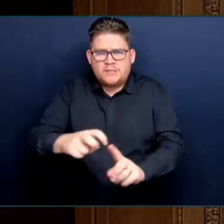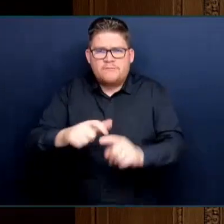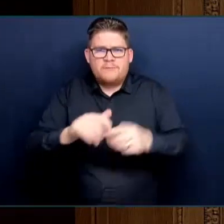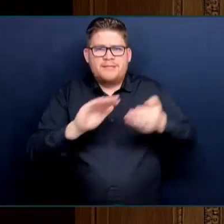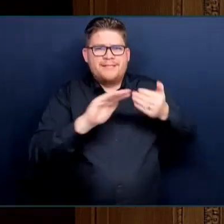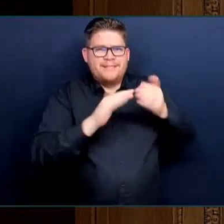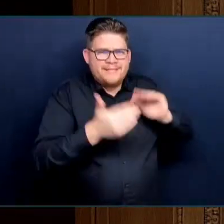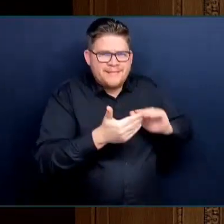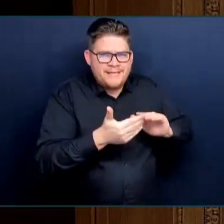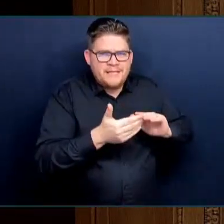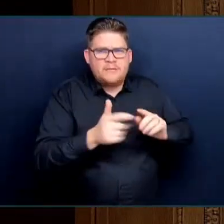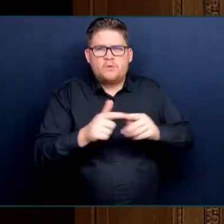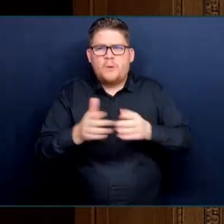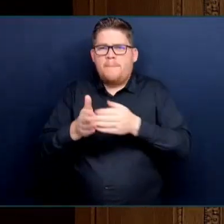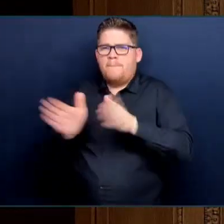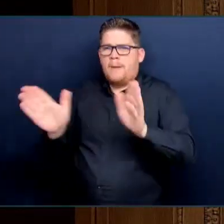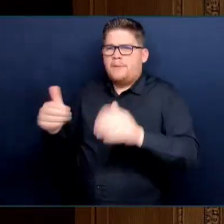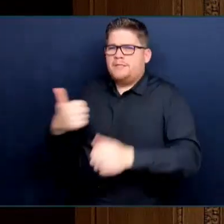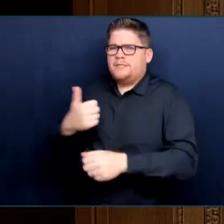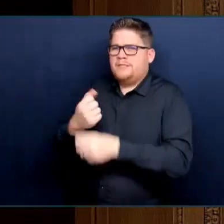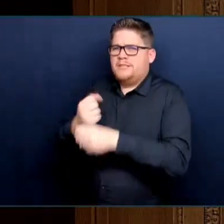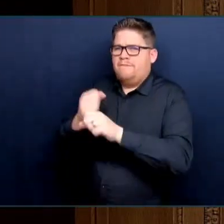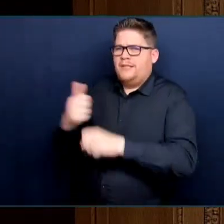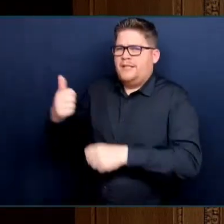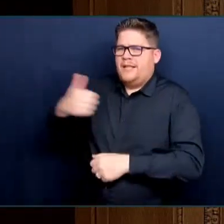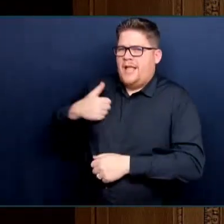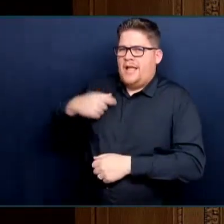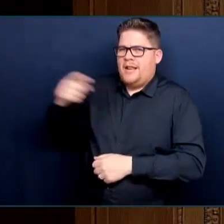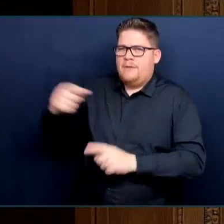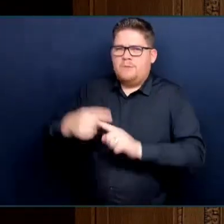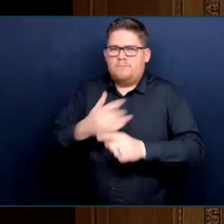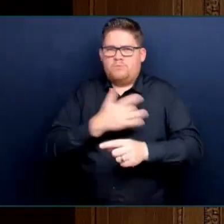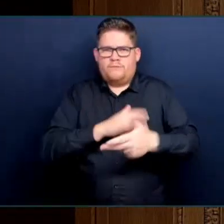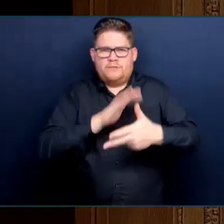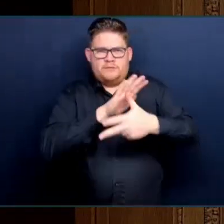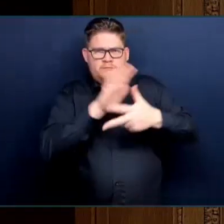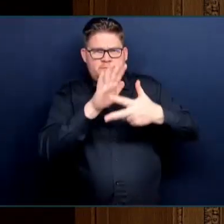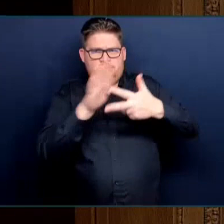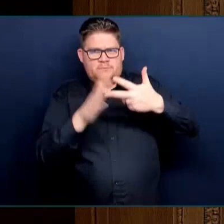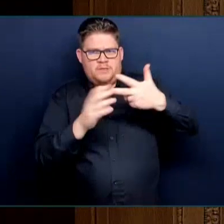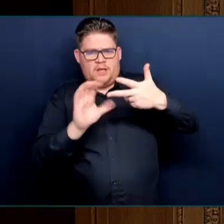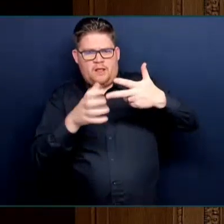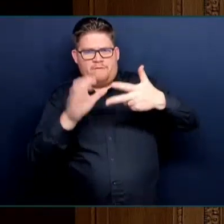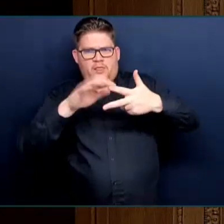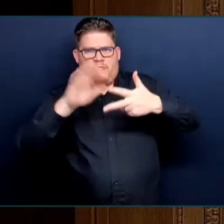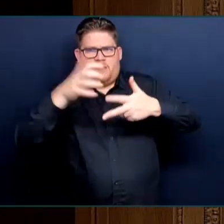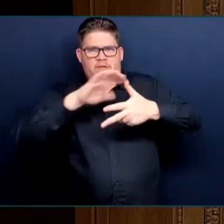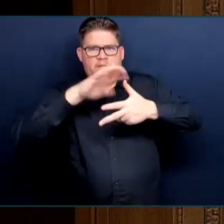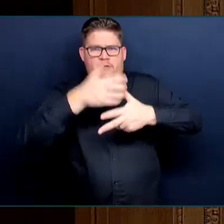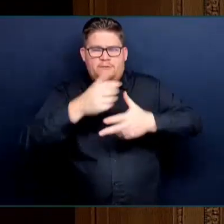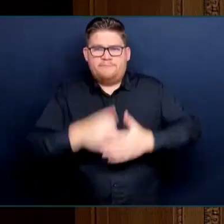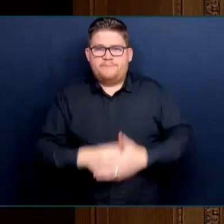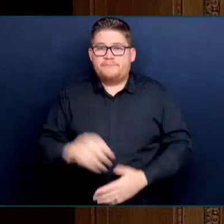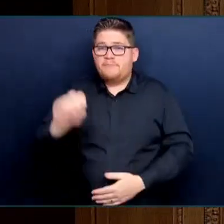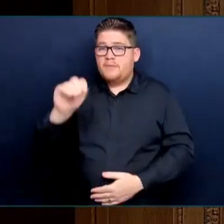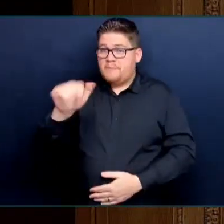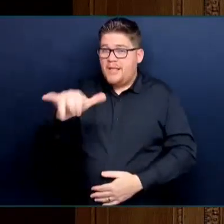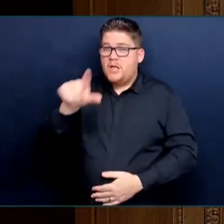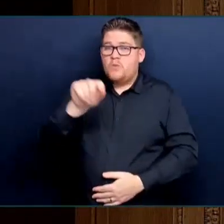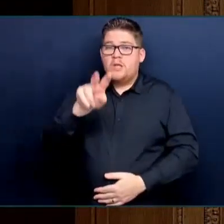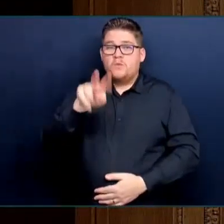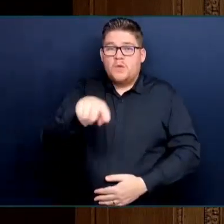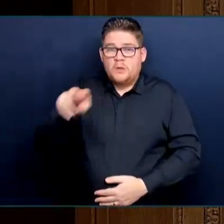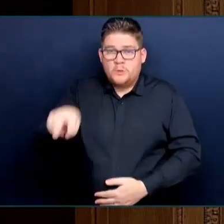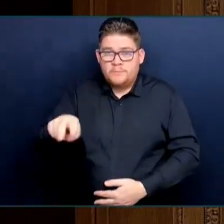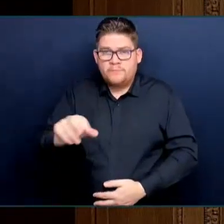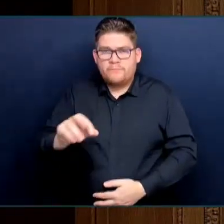province. Then in May 22, the RCMP, Surrey Police, formally and the committee agreed